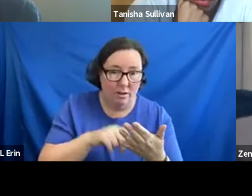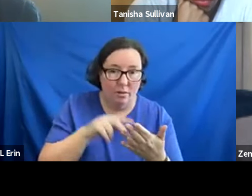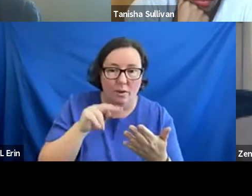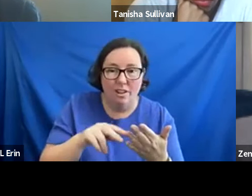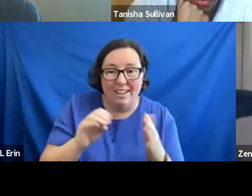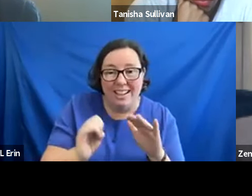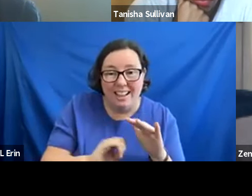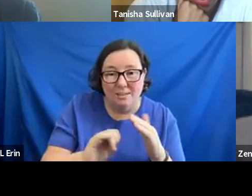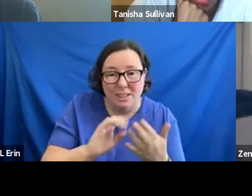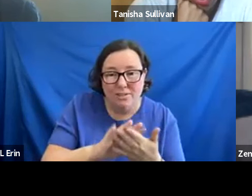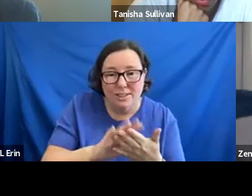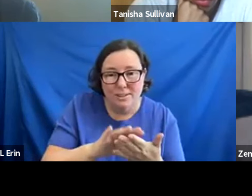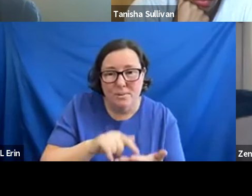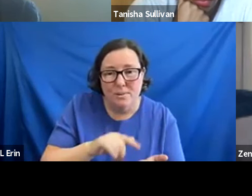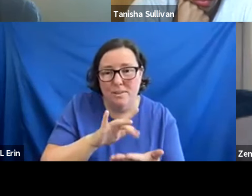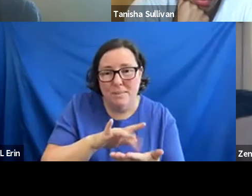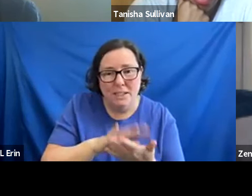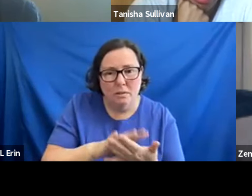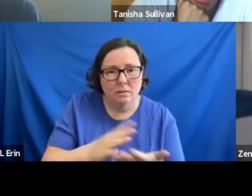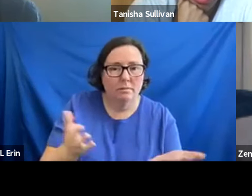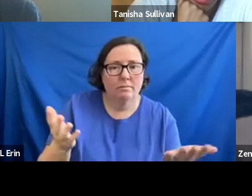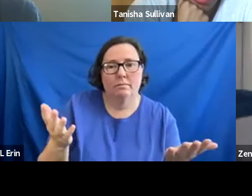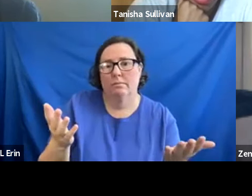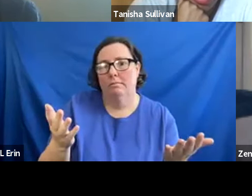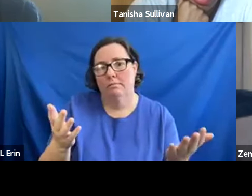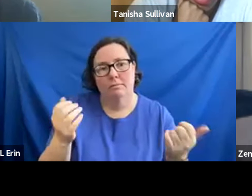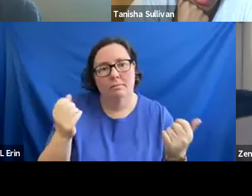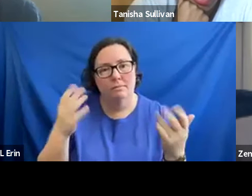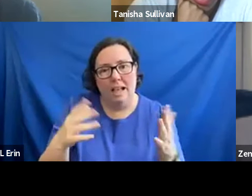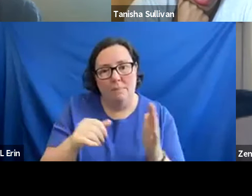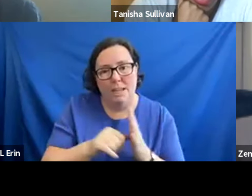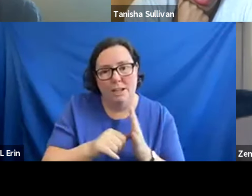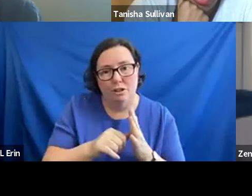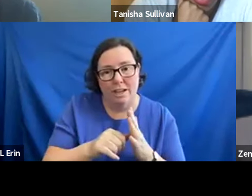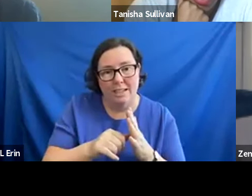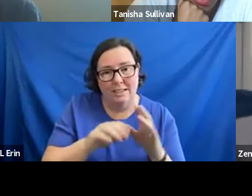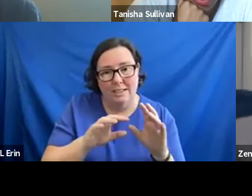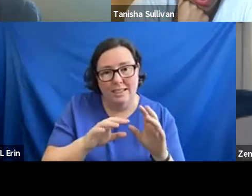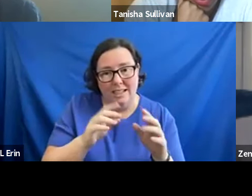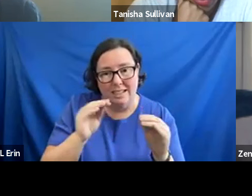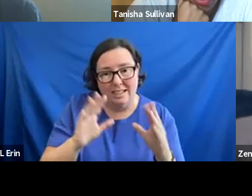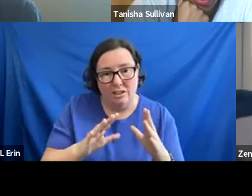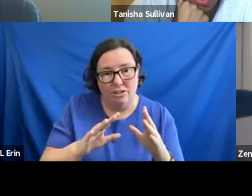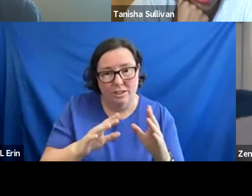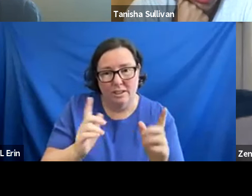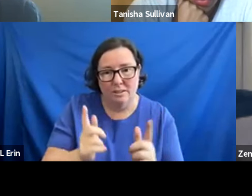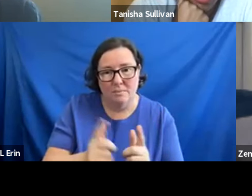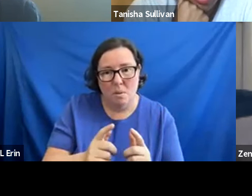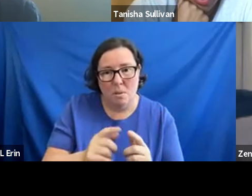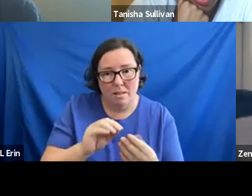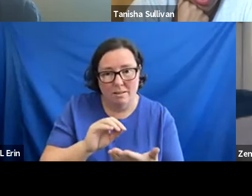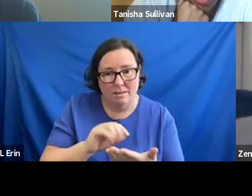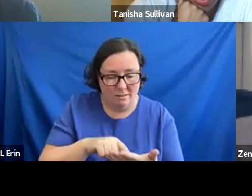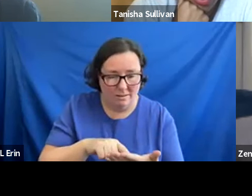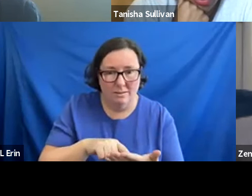school students and middle school students, the number of grades and teachers is a lot smaller